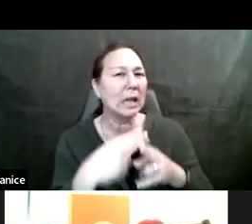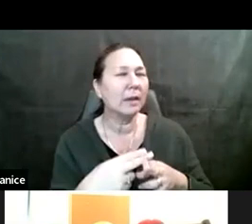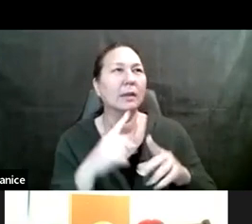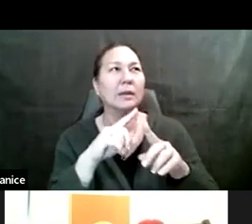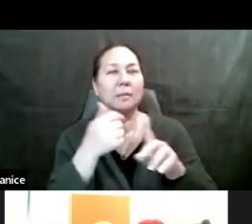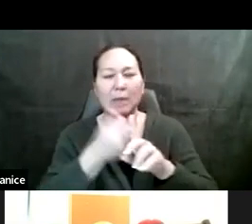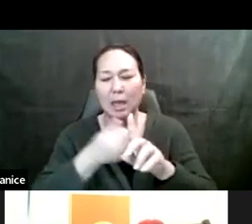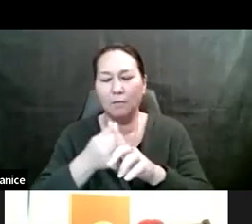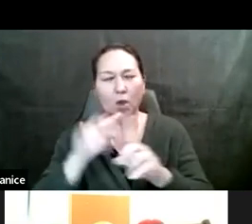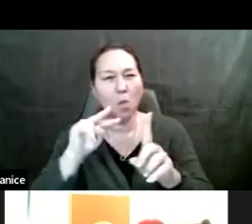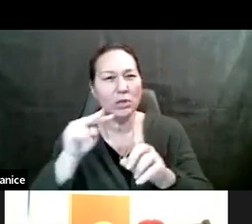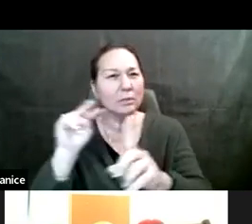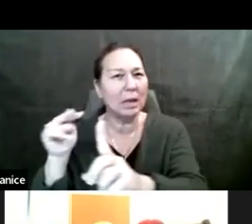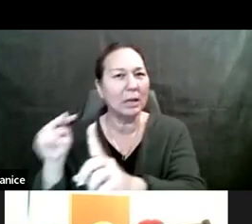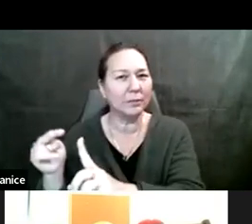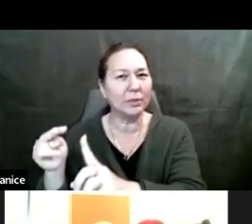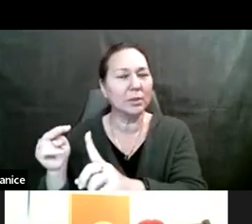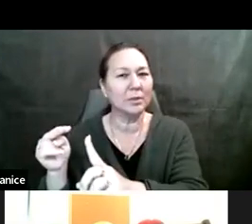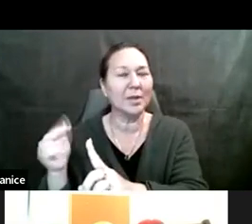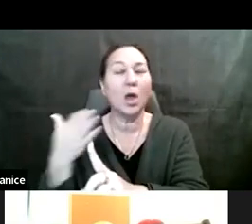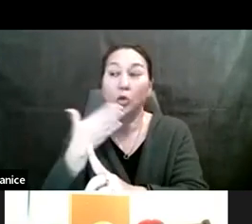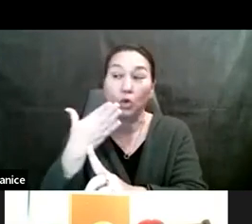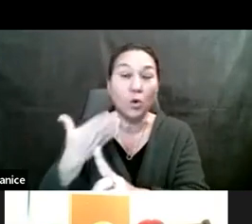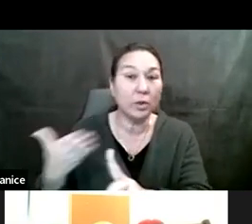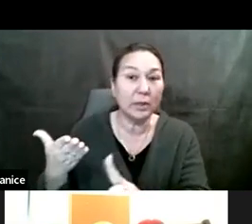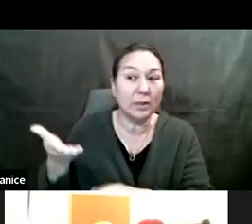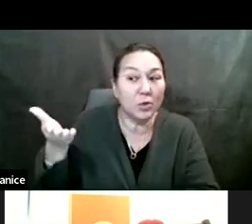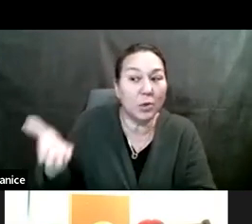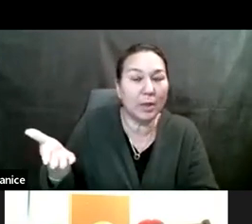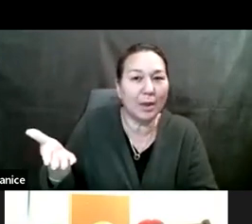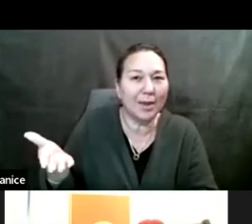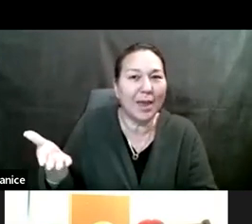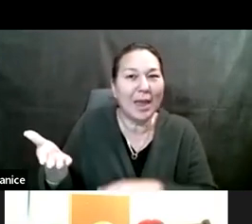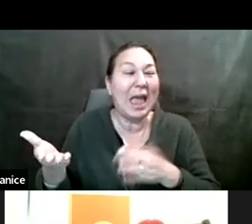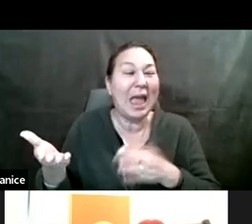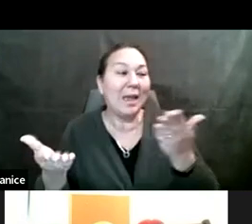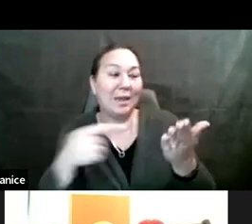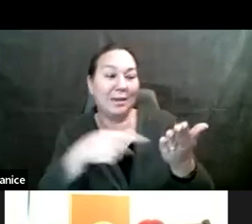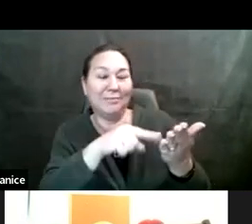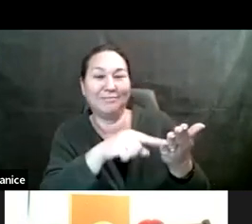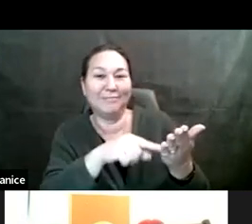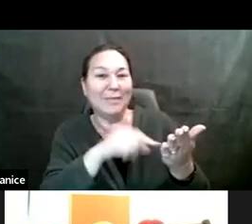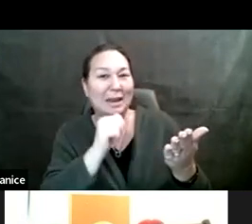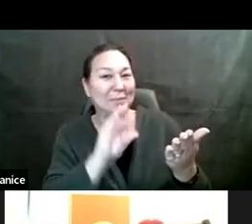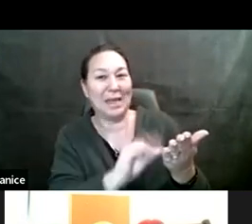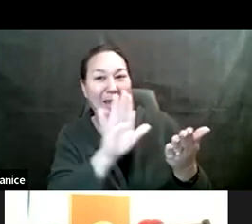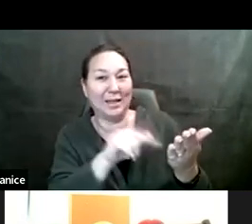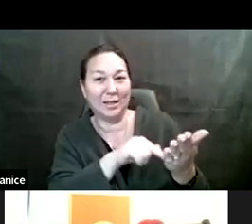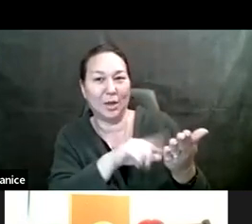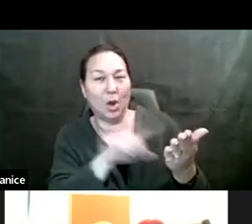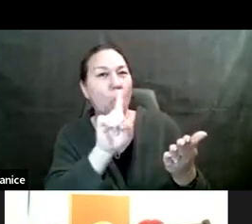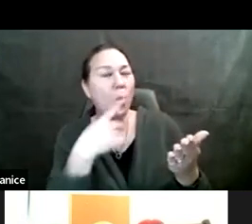the the good things that are in there but also some of the things that I'm still not clear about where we're where we're headed as a